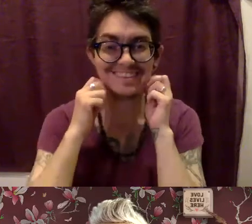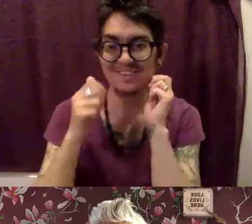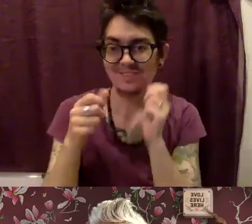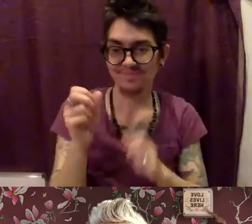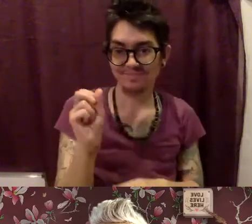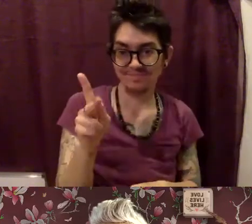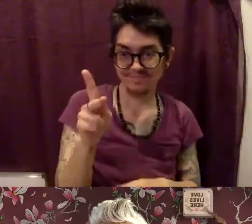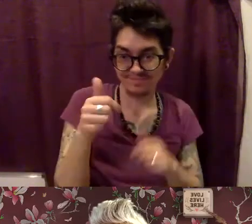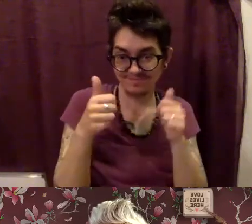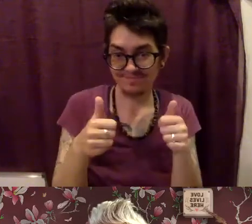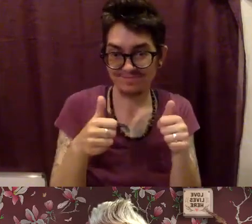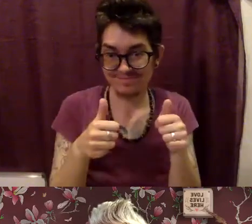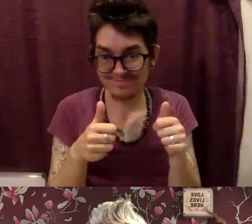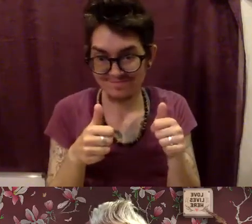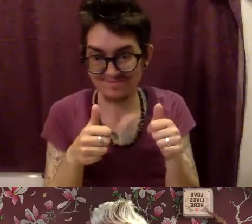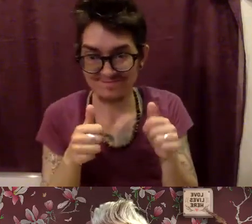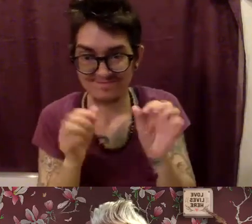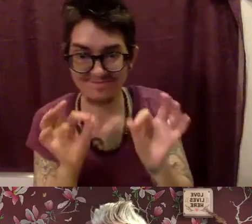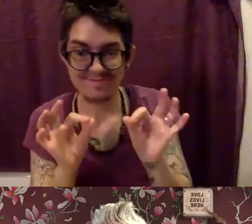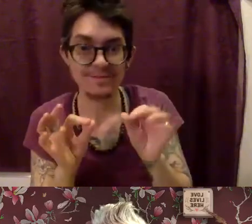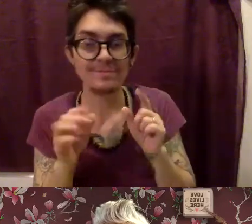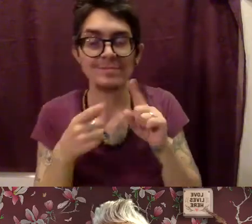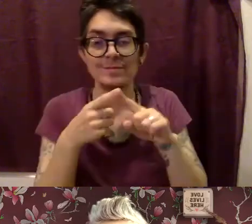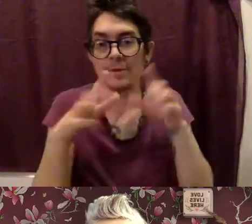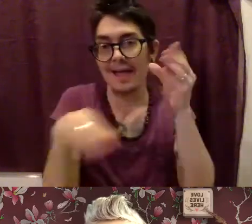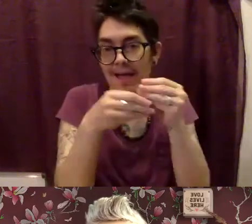Thorne, is there anything you want to add? Yes,